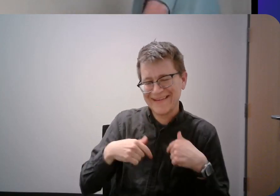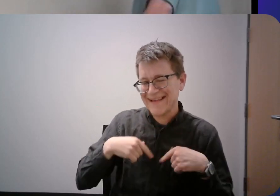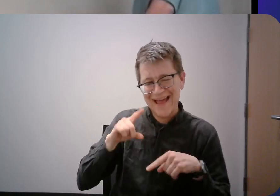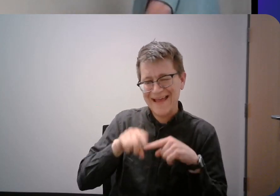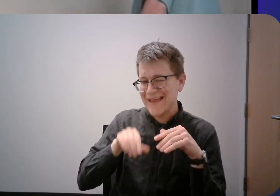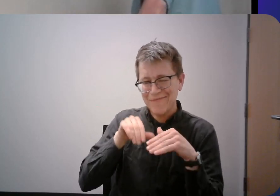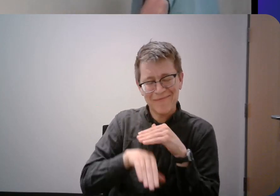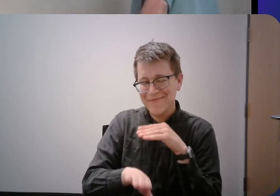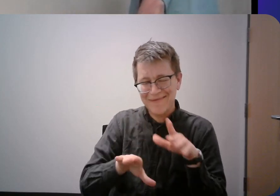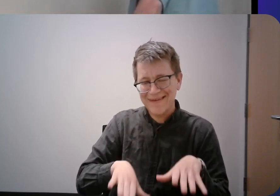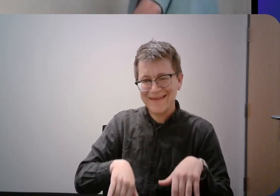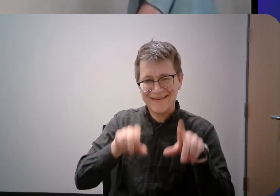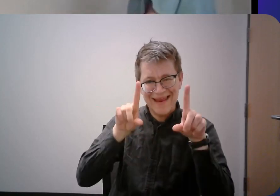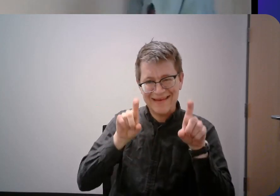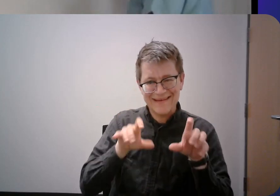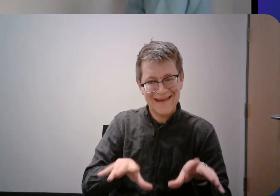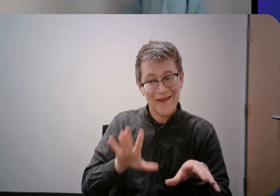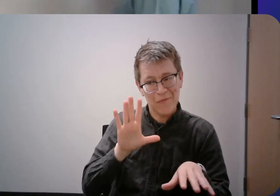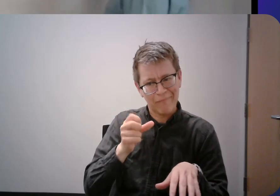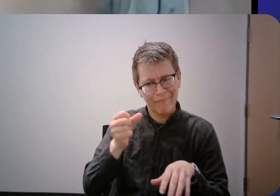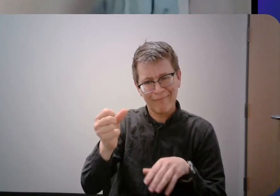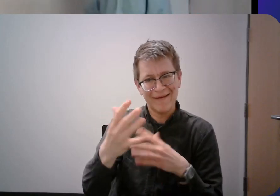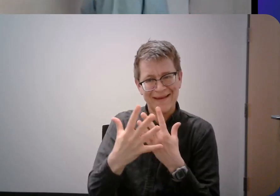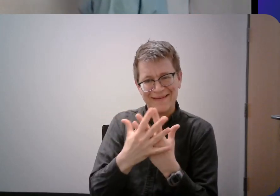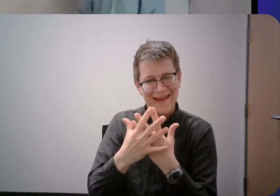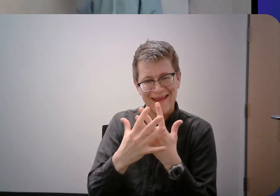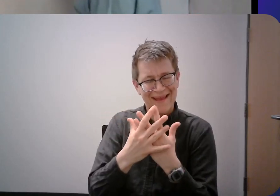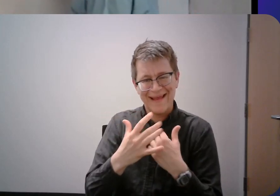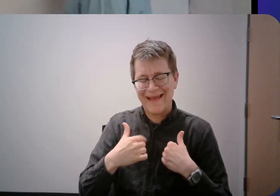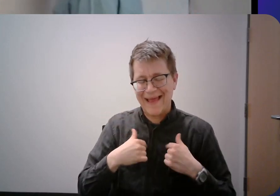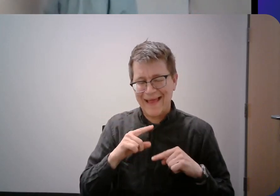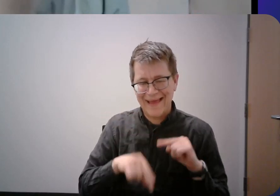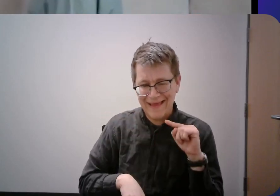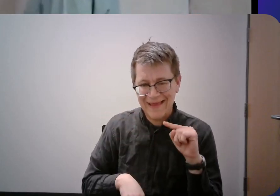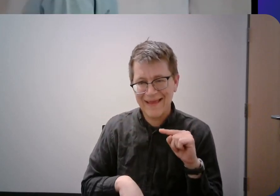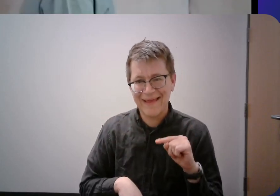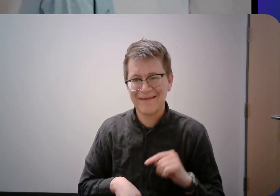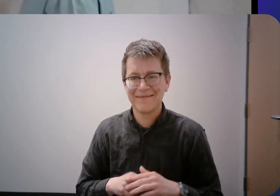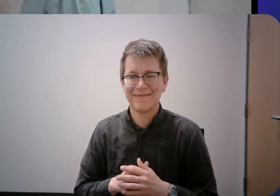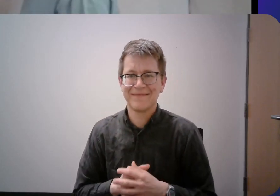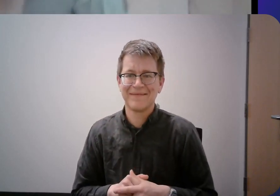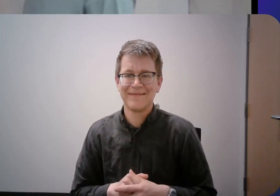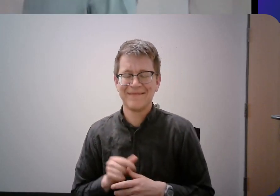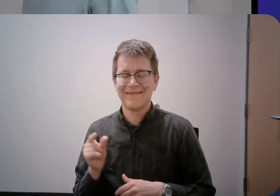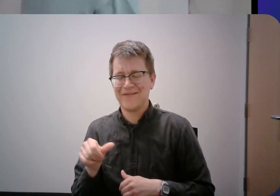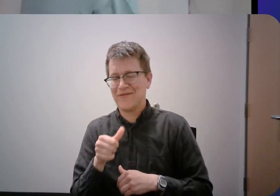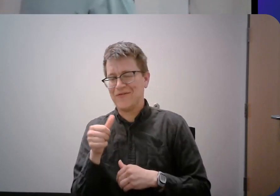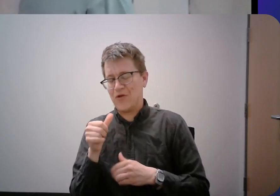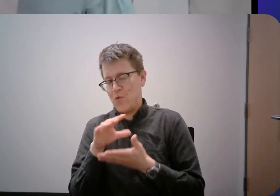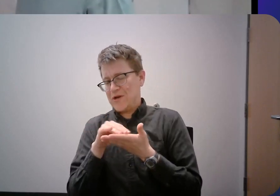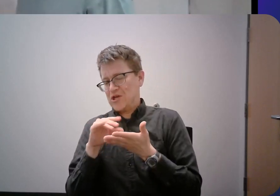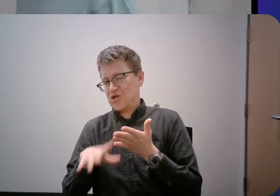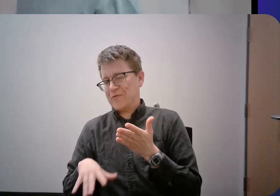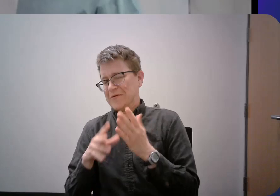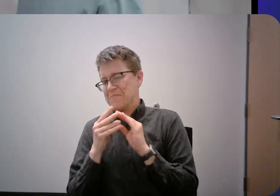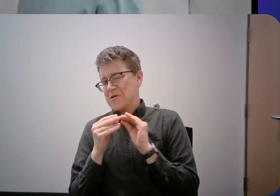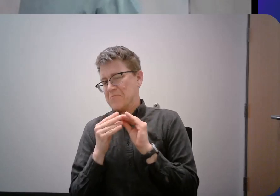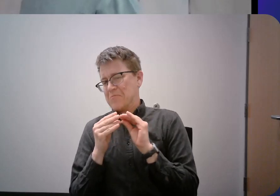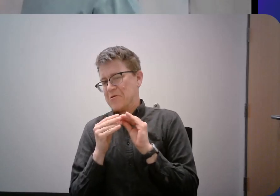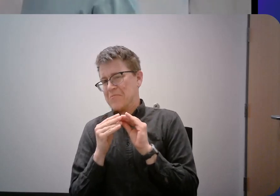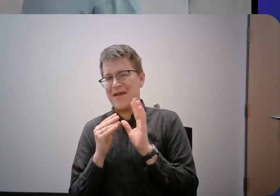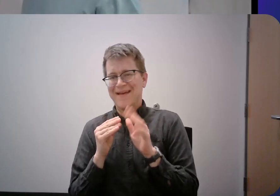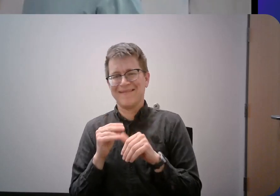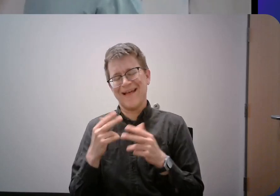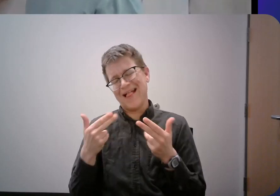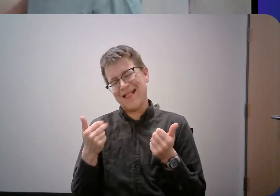You down with the federales, they ain't gonna take you. But you pay the fee and you The the federales test. ain't gonna Huh? take you.